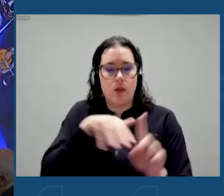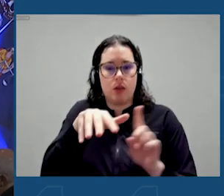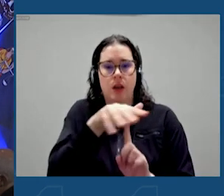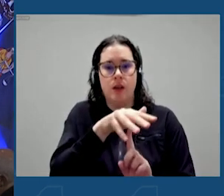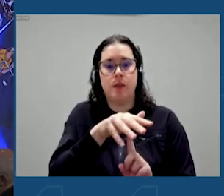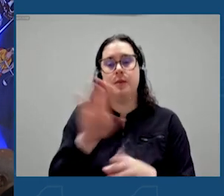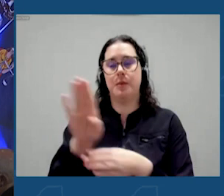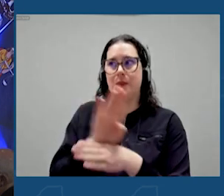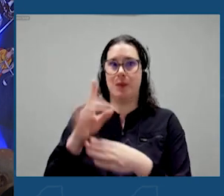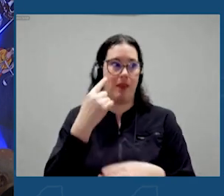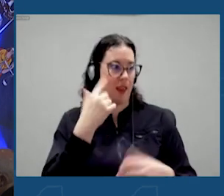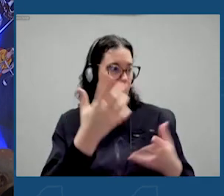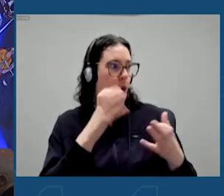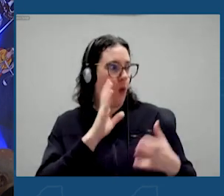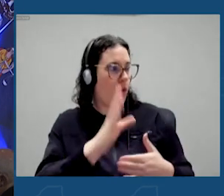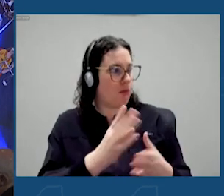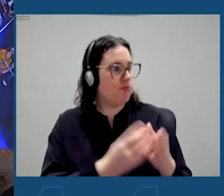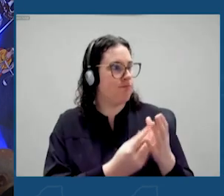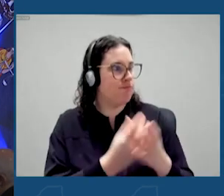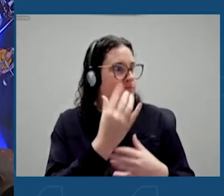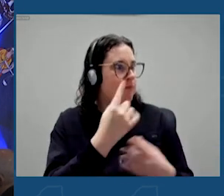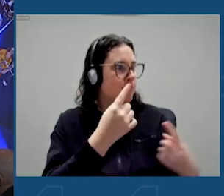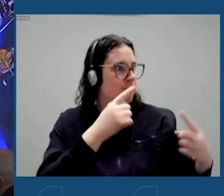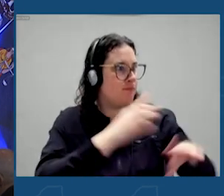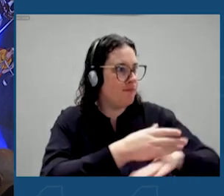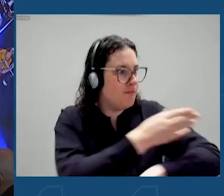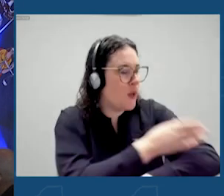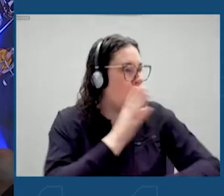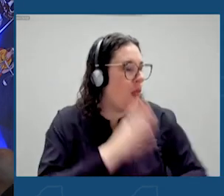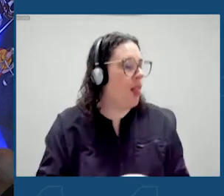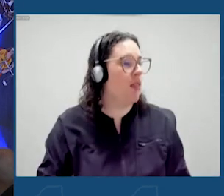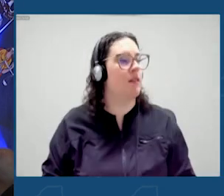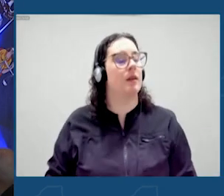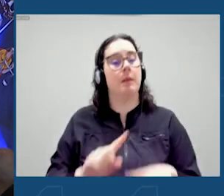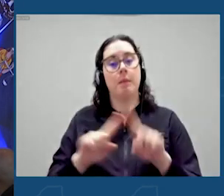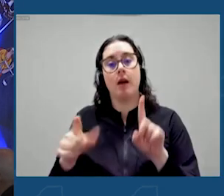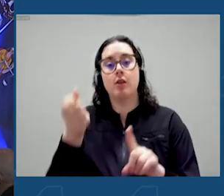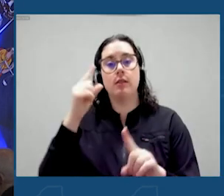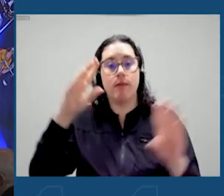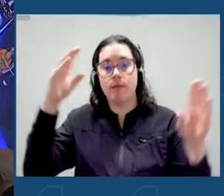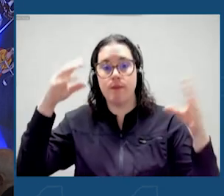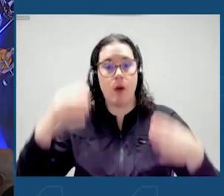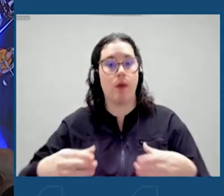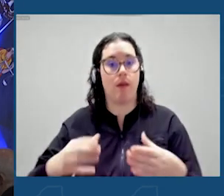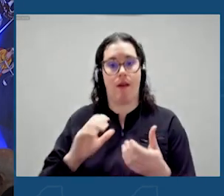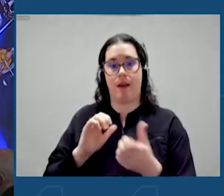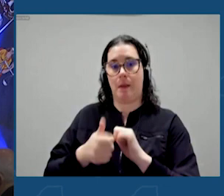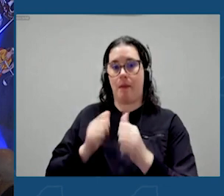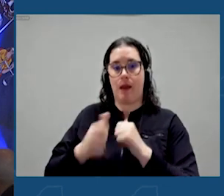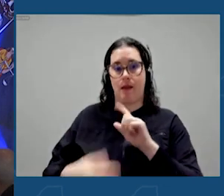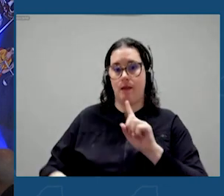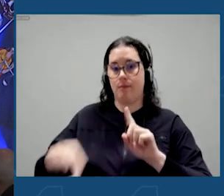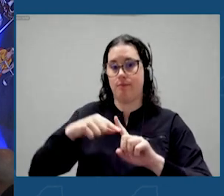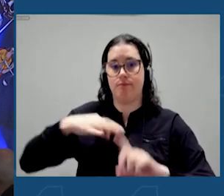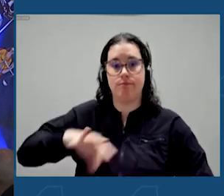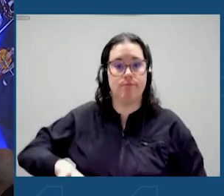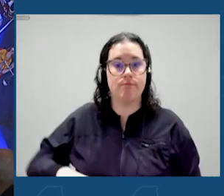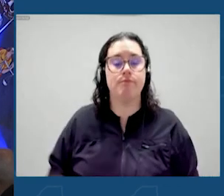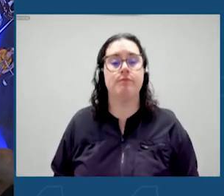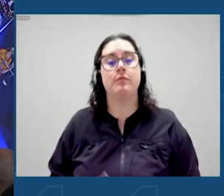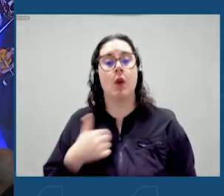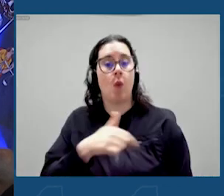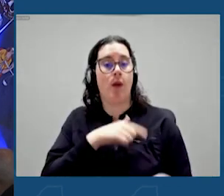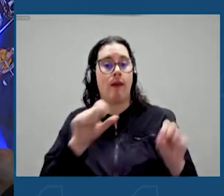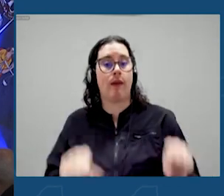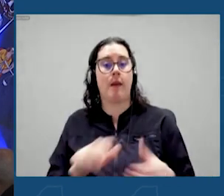want to thrive, but also focusing on things that are our competitive advantages. We can be a leader,